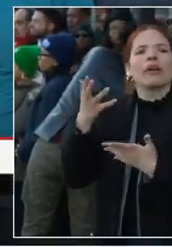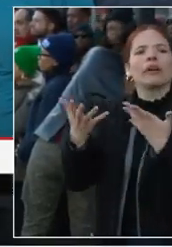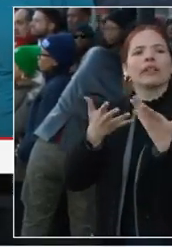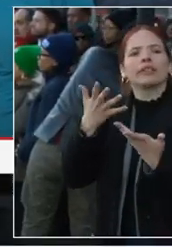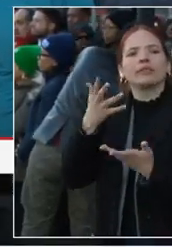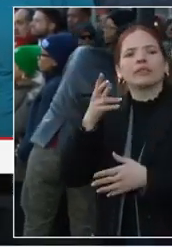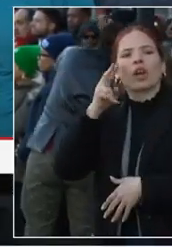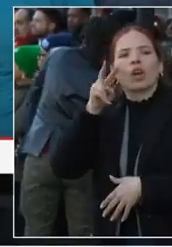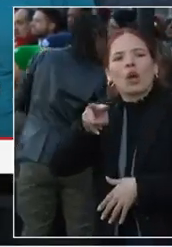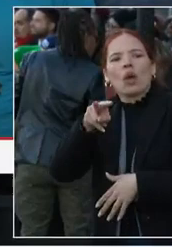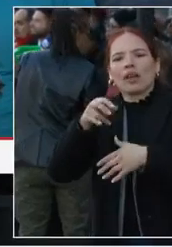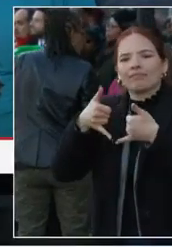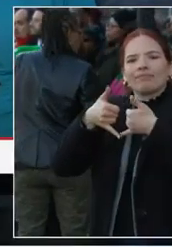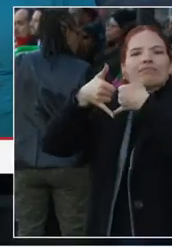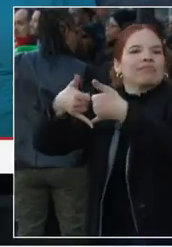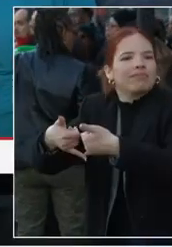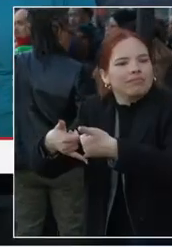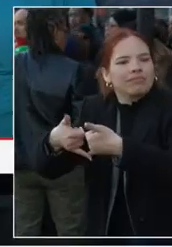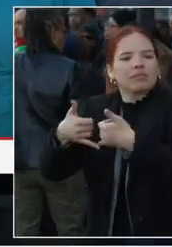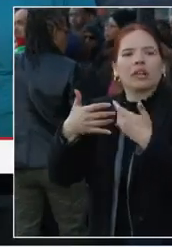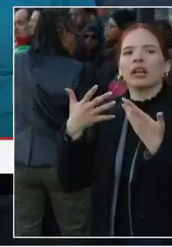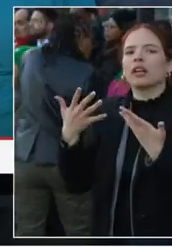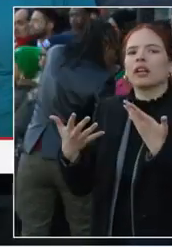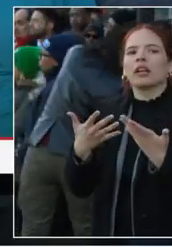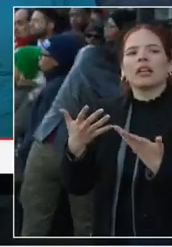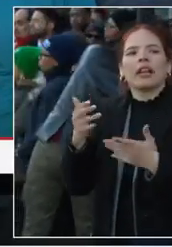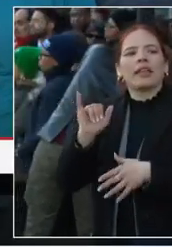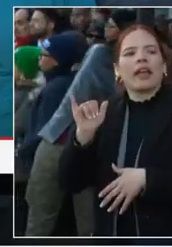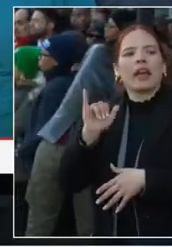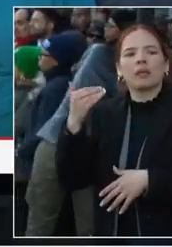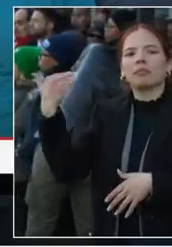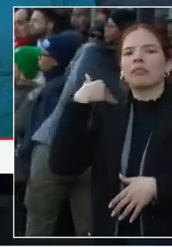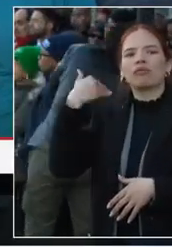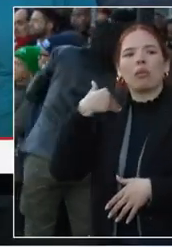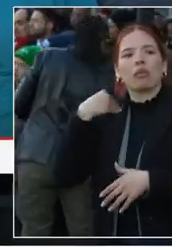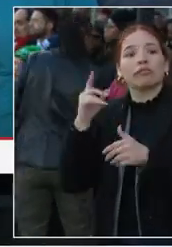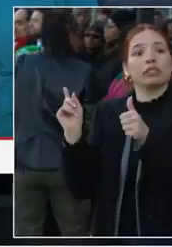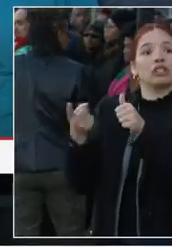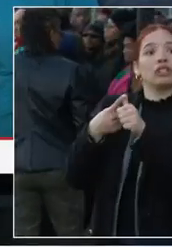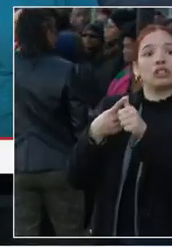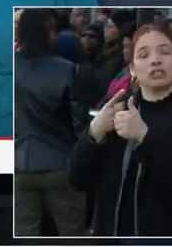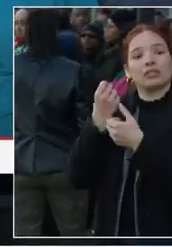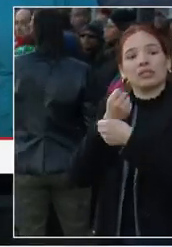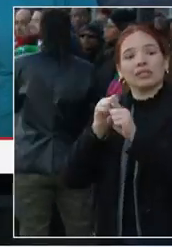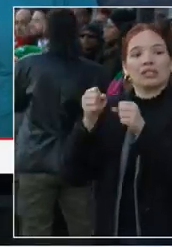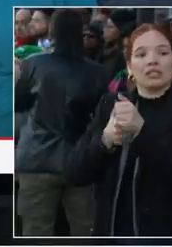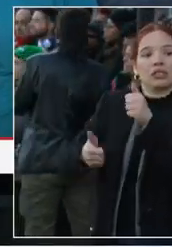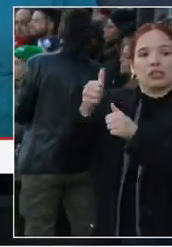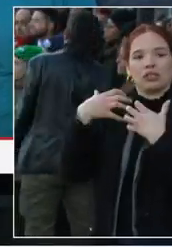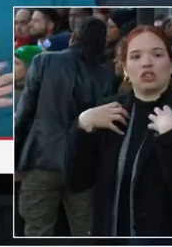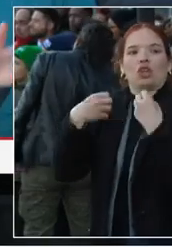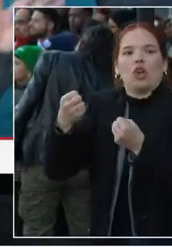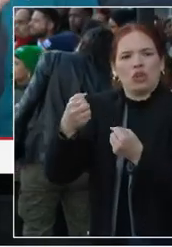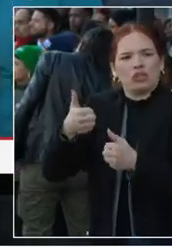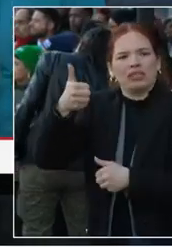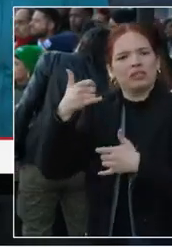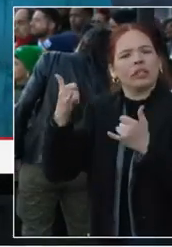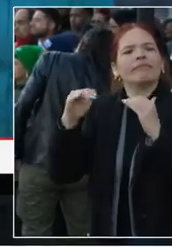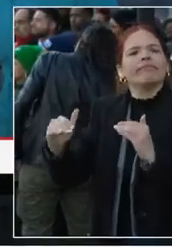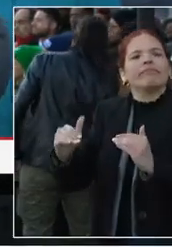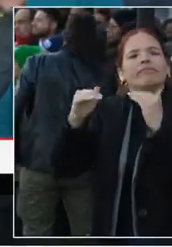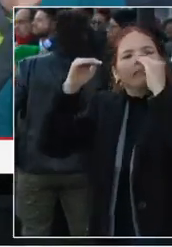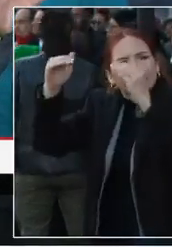can provide. Like years ago when we did the first Safer Stronger, we advanced our private security camera program. So